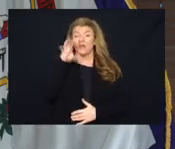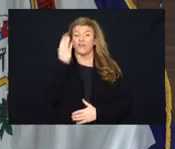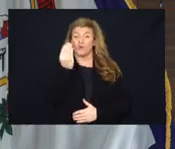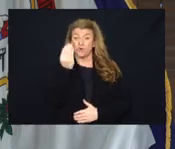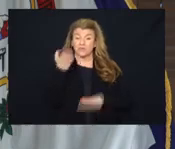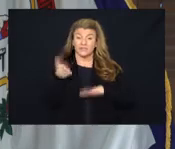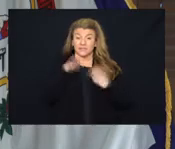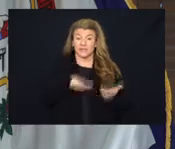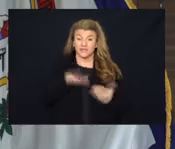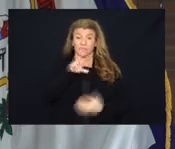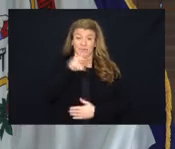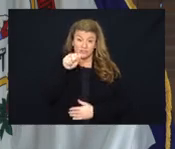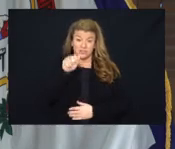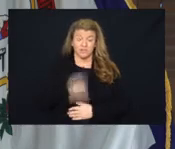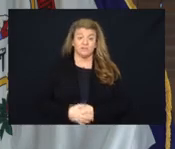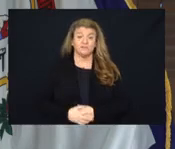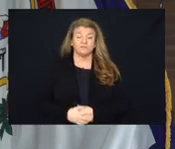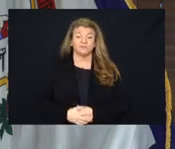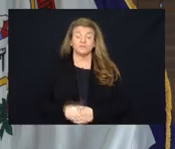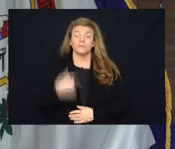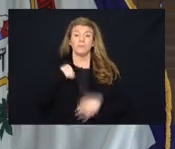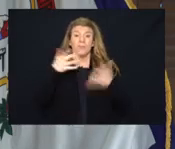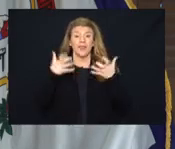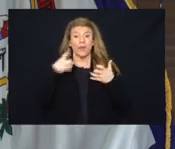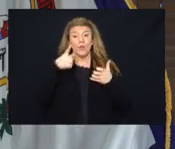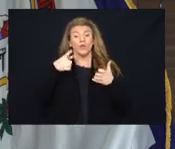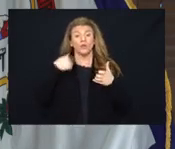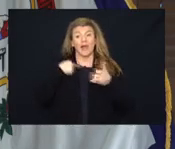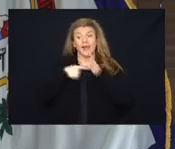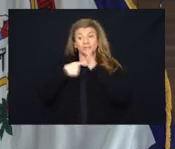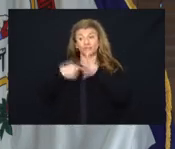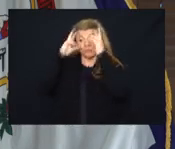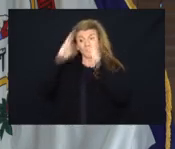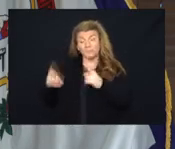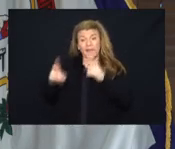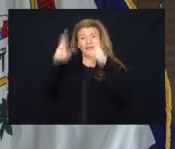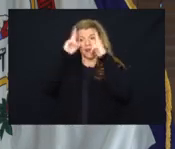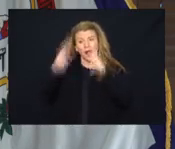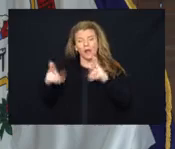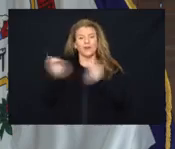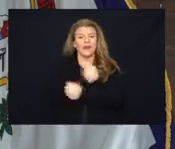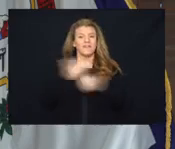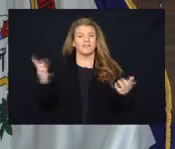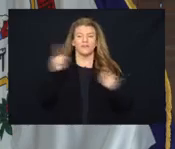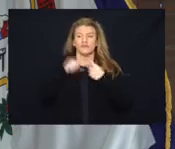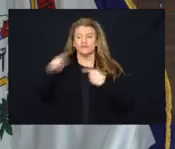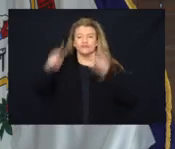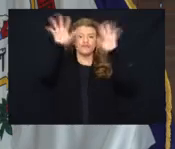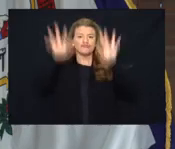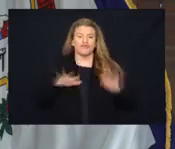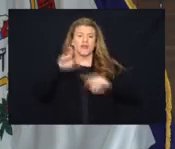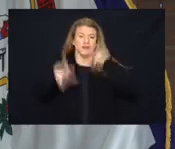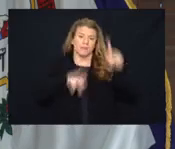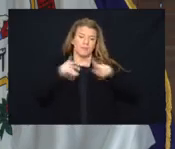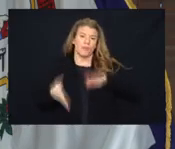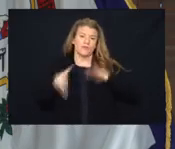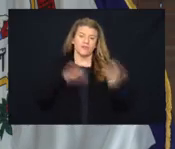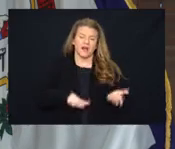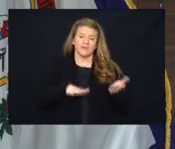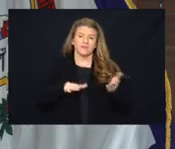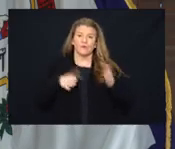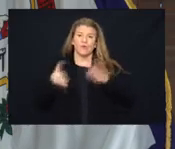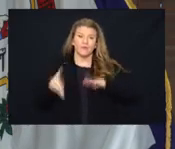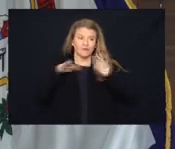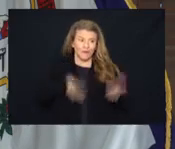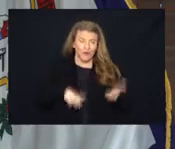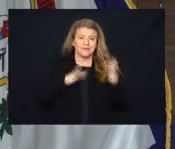5,814 deaths in West Virginia. I want you to give your respects and honor in every way to these great people we've lost. We lost a lot of